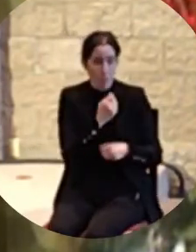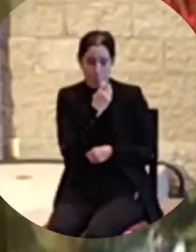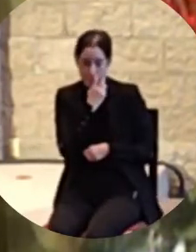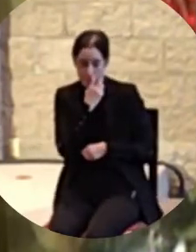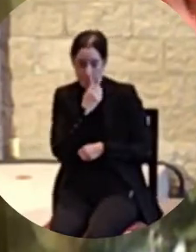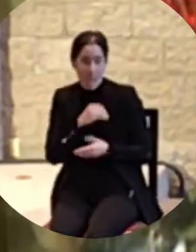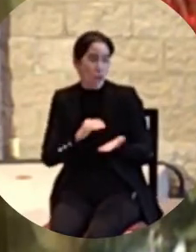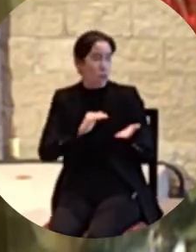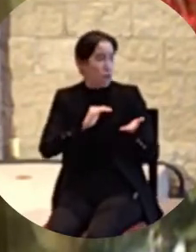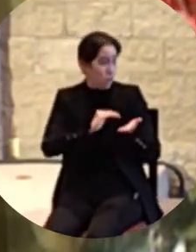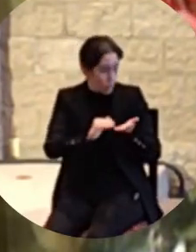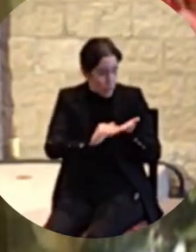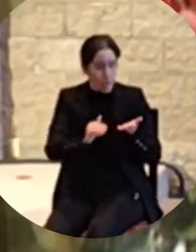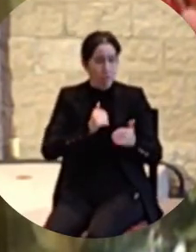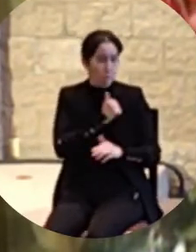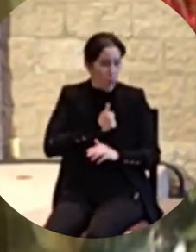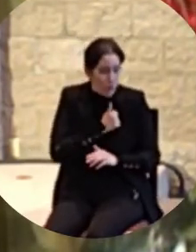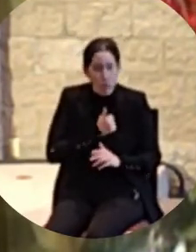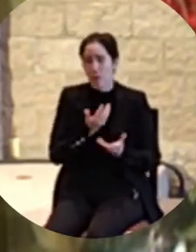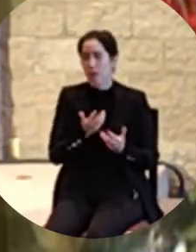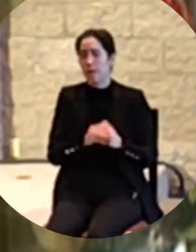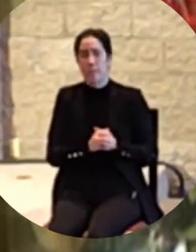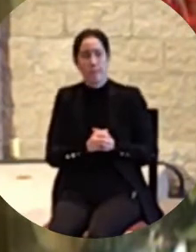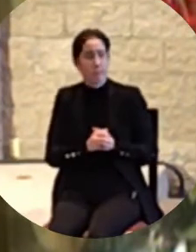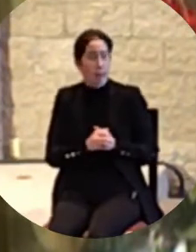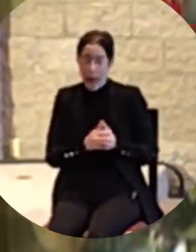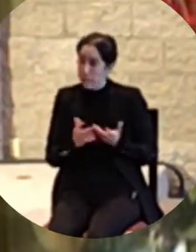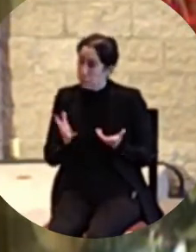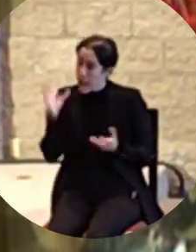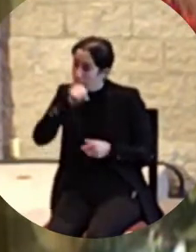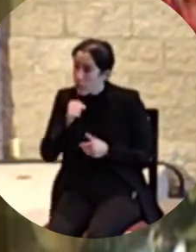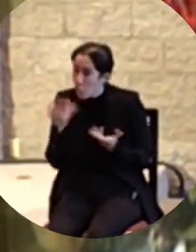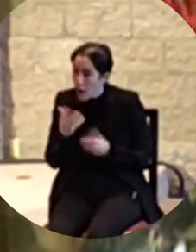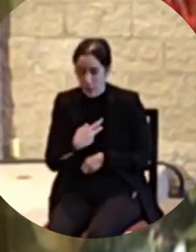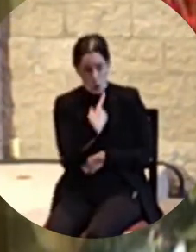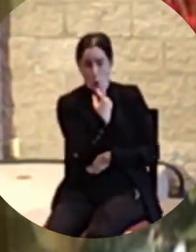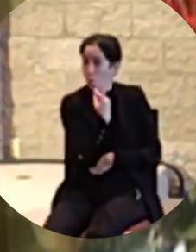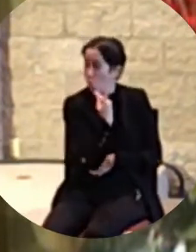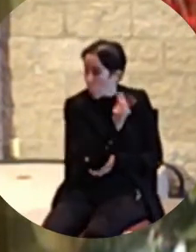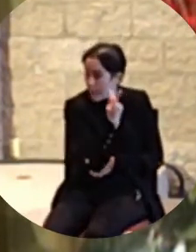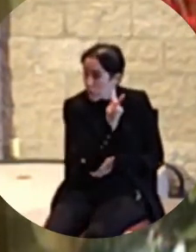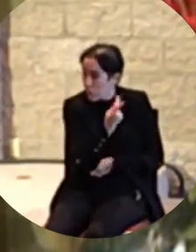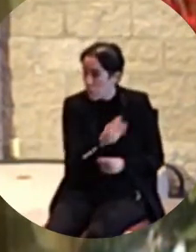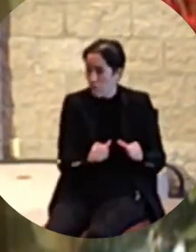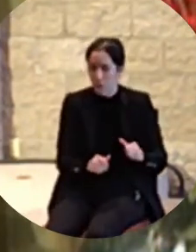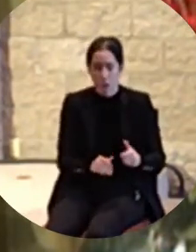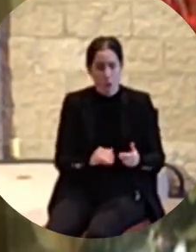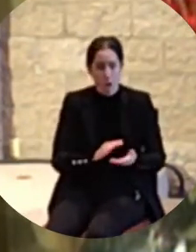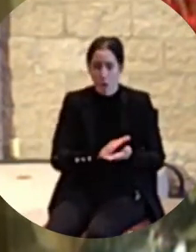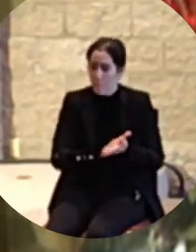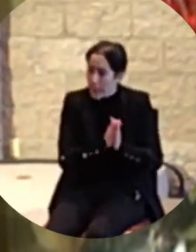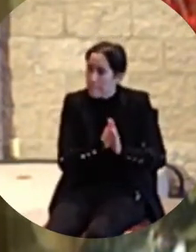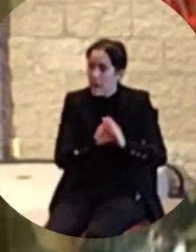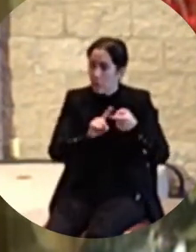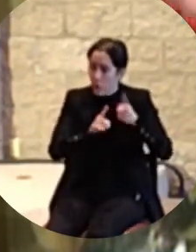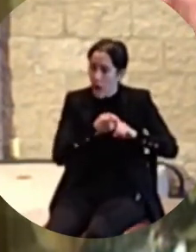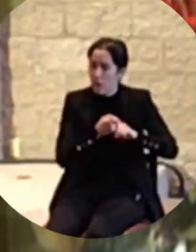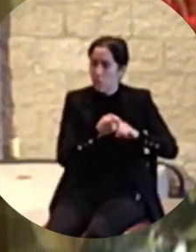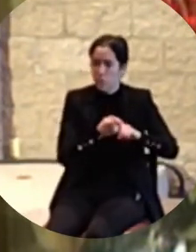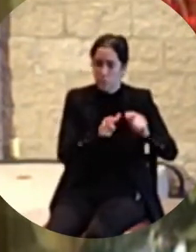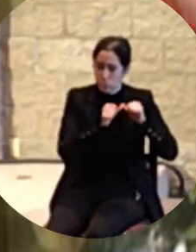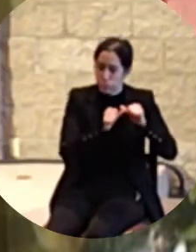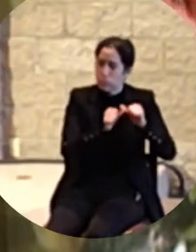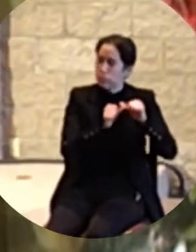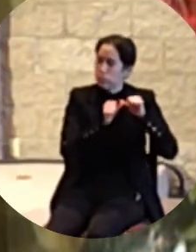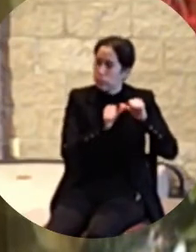continued in a friendship way. In a friendship way, we stayed in touch. We stayed in touch with each other. And it was absolutely wonderful.